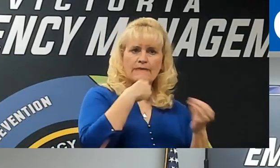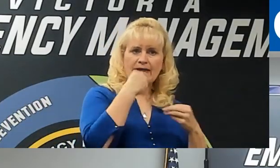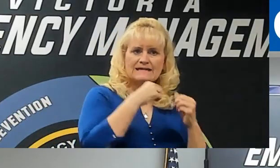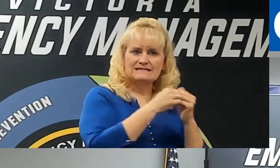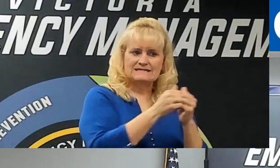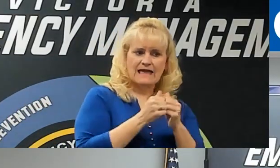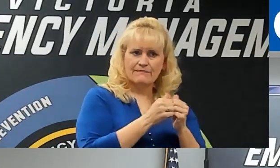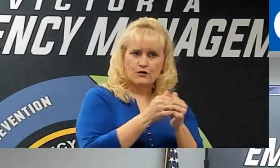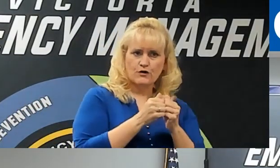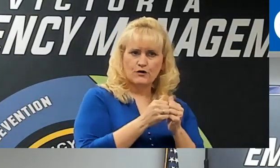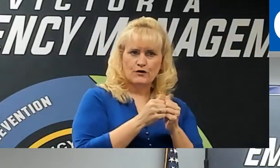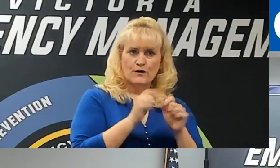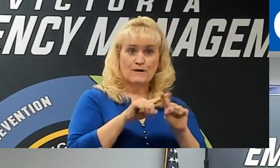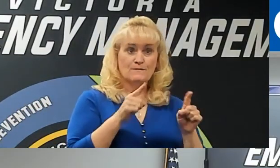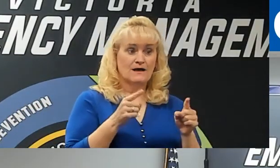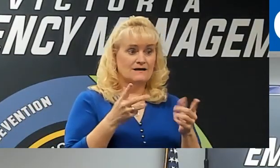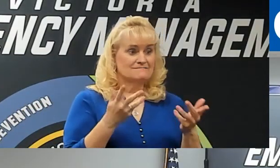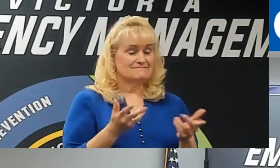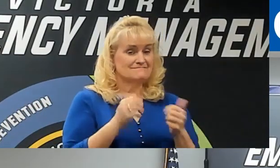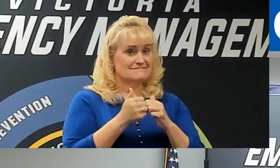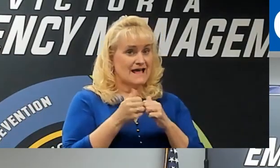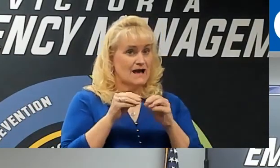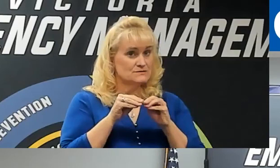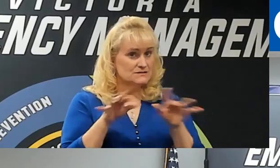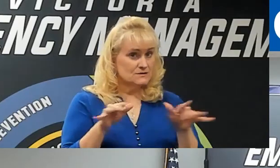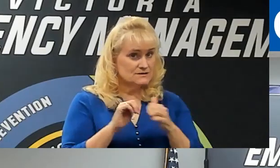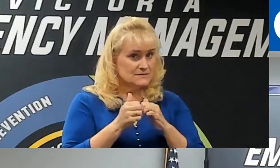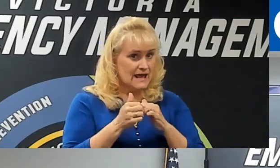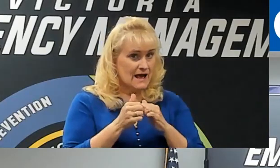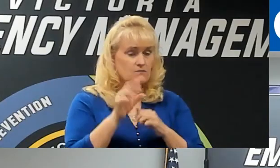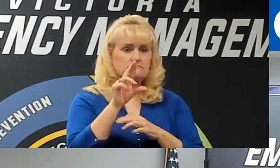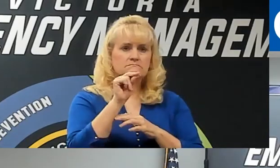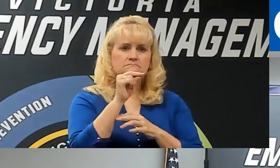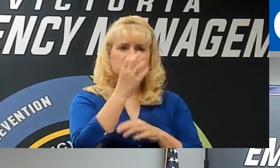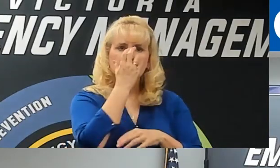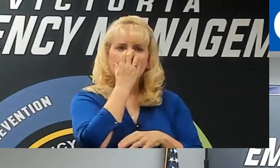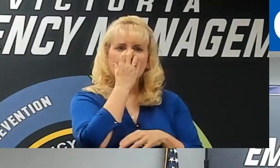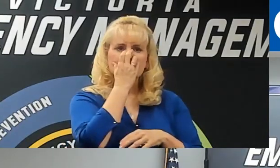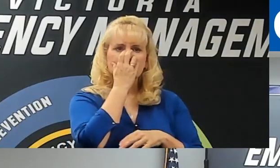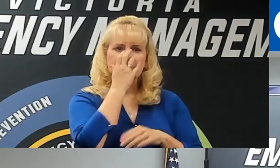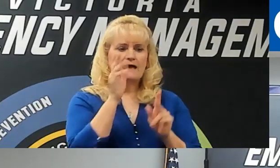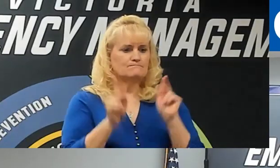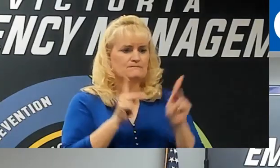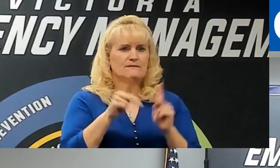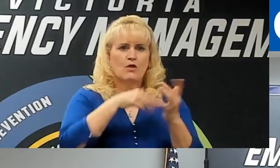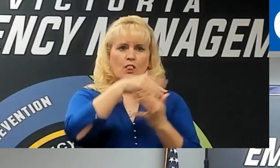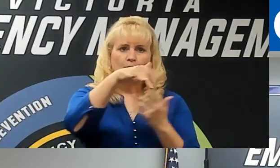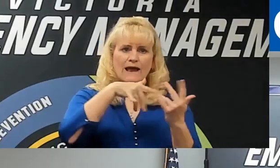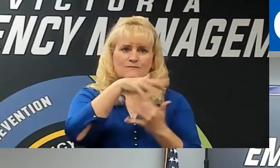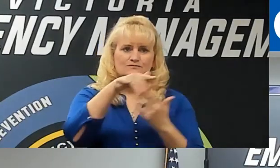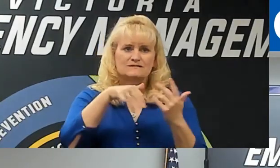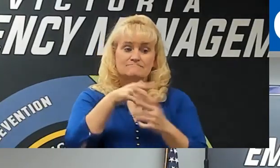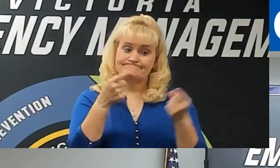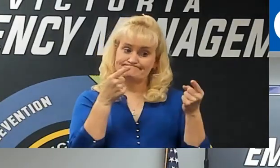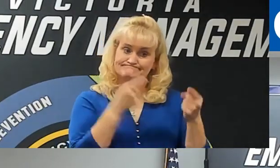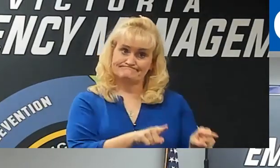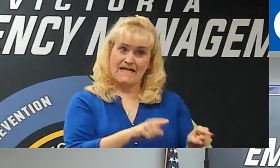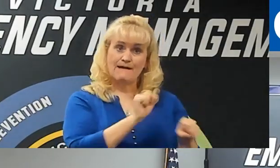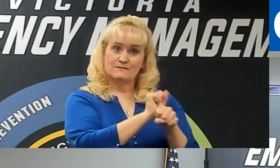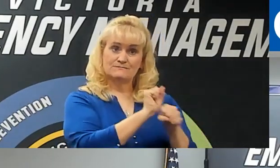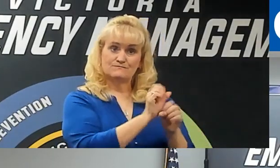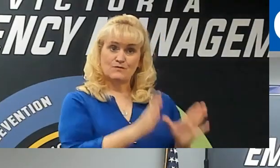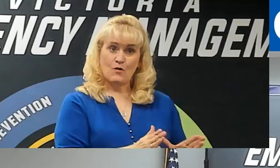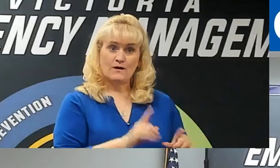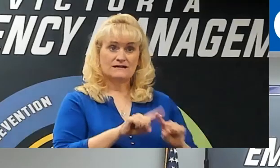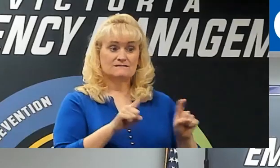again, what's the common denominator in that transmission? No mask and people around each other. So it happened. But I'm telling you that this